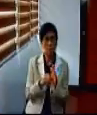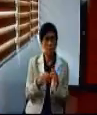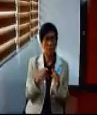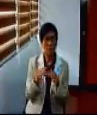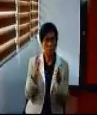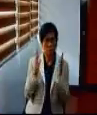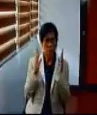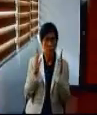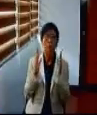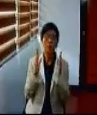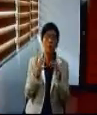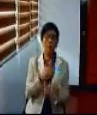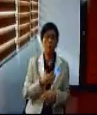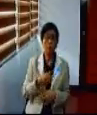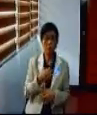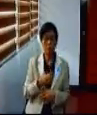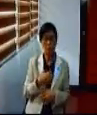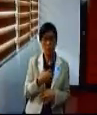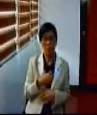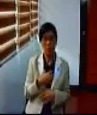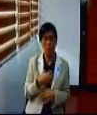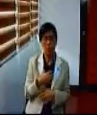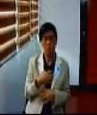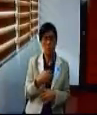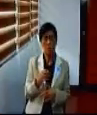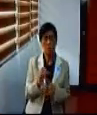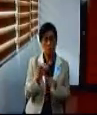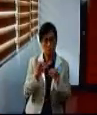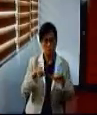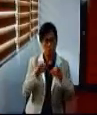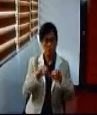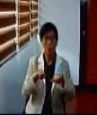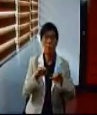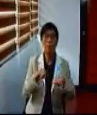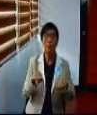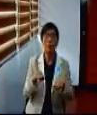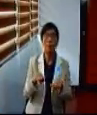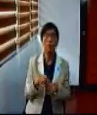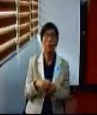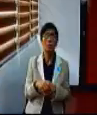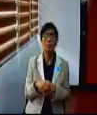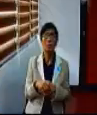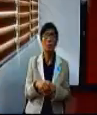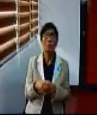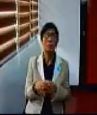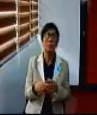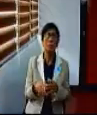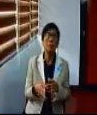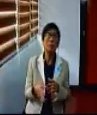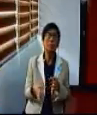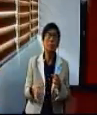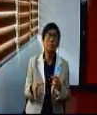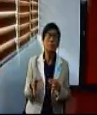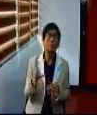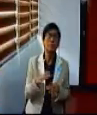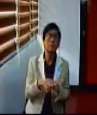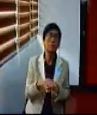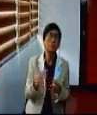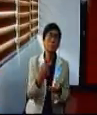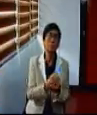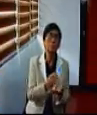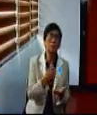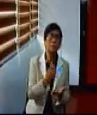hear complaints or at least investigate complaints and compile information, which is then the basis